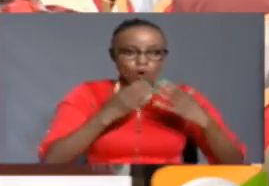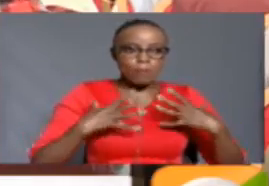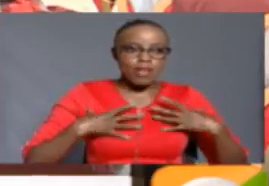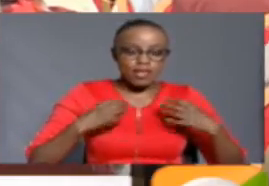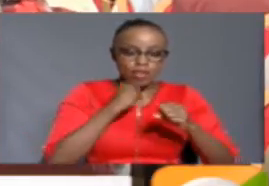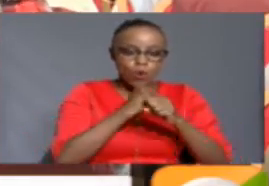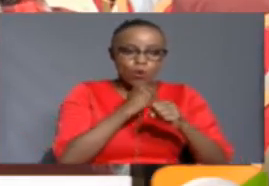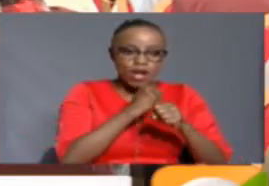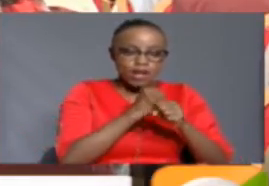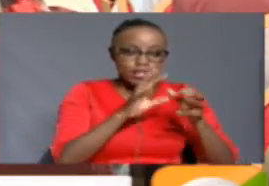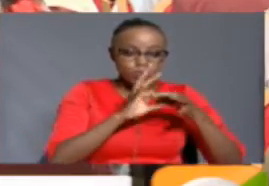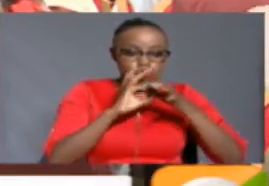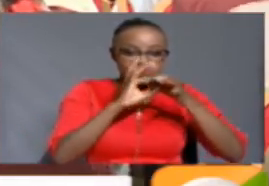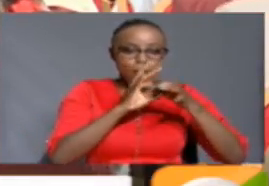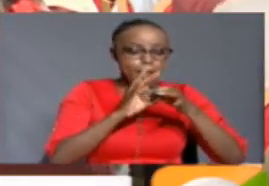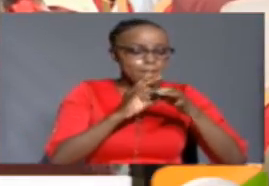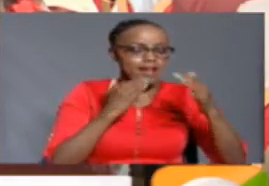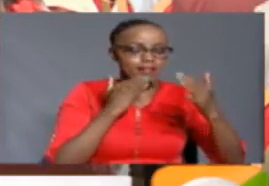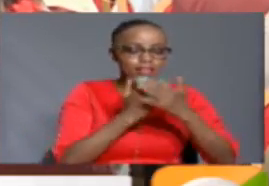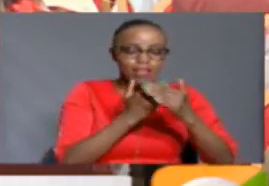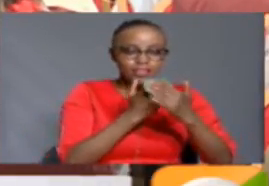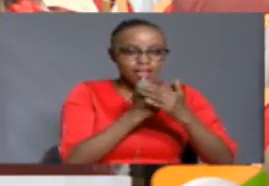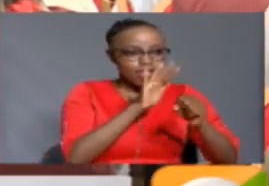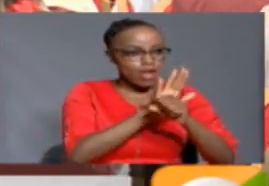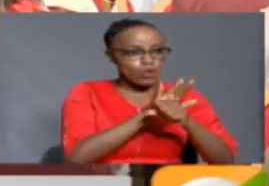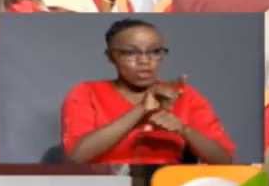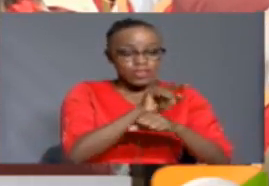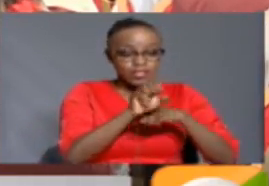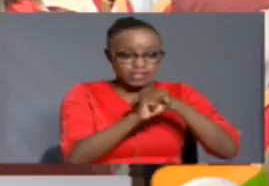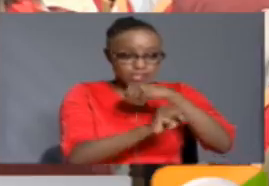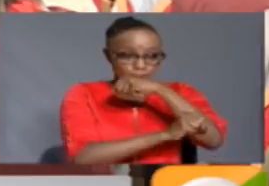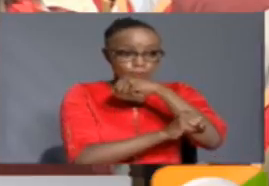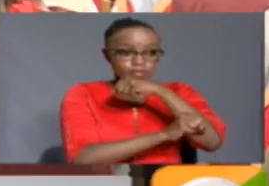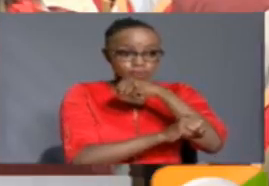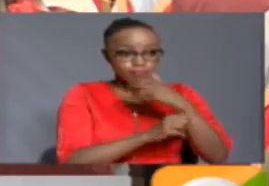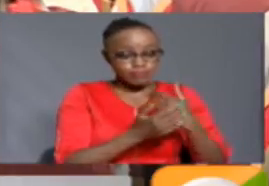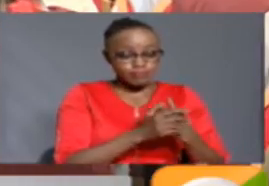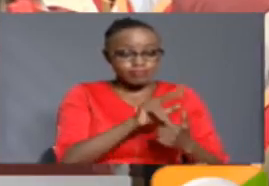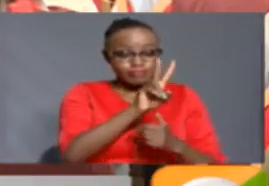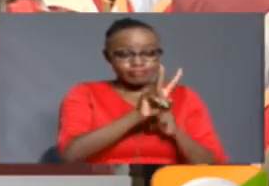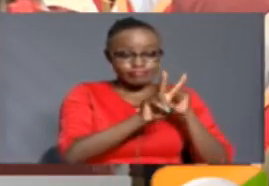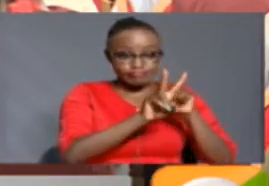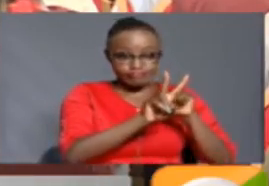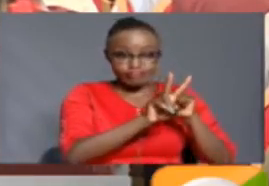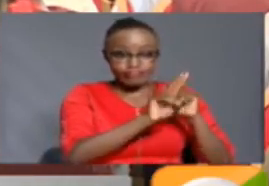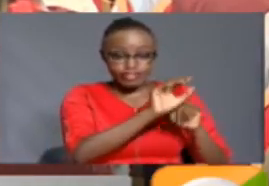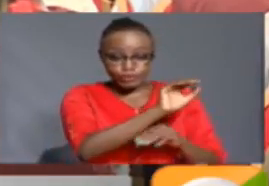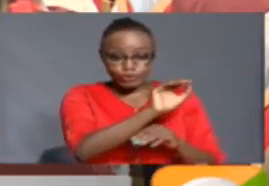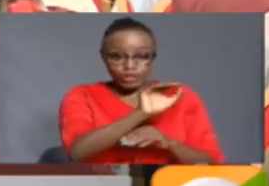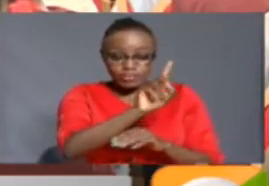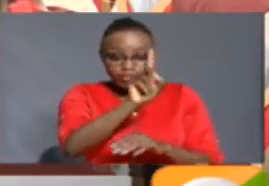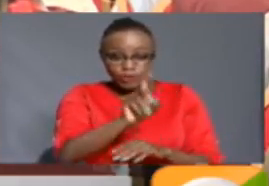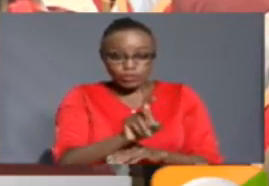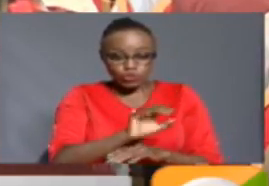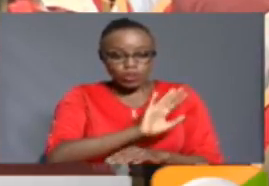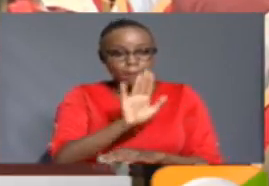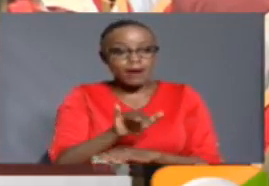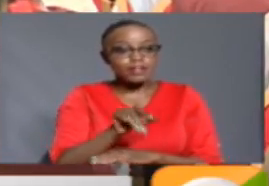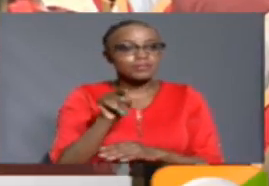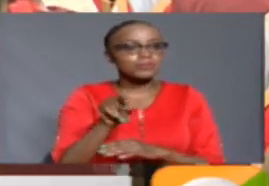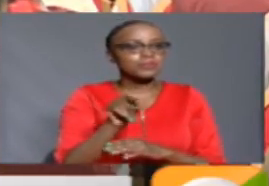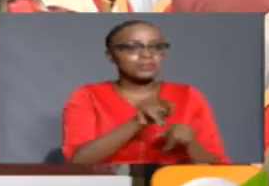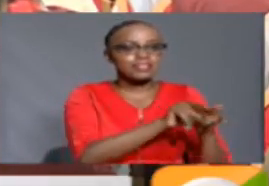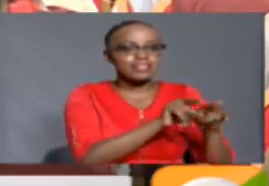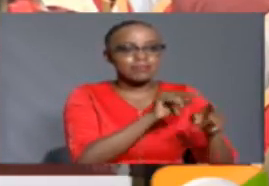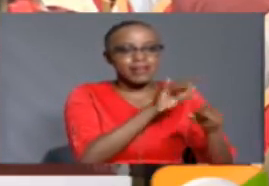Workers Coalition. Now, I'm very grateful for that support. Secondly is to ask the question back to you and